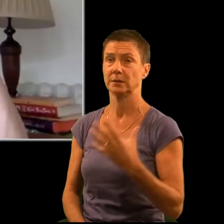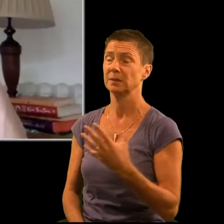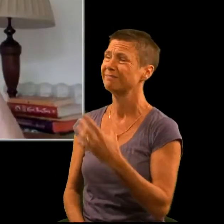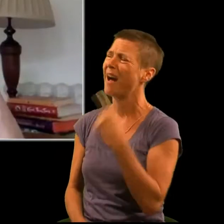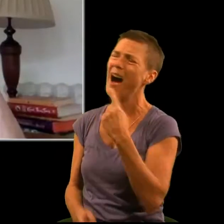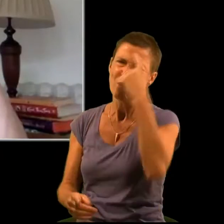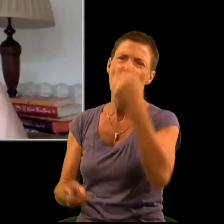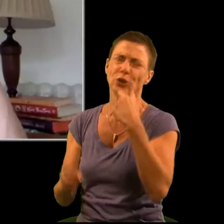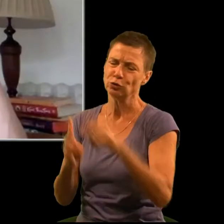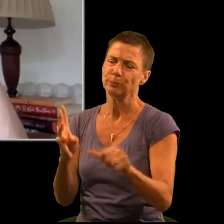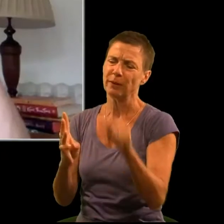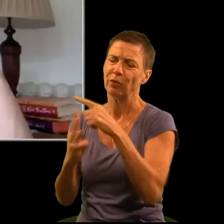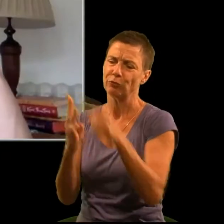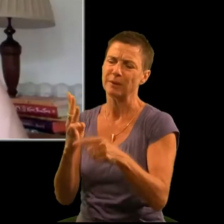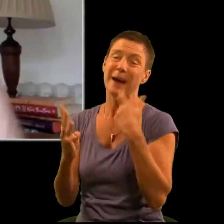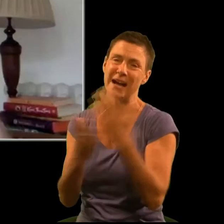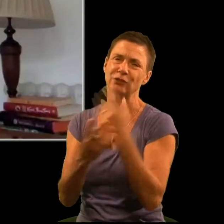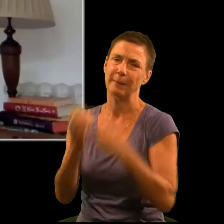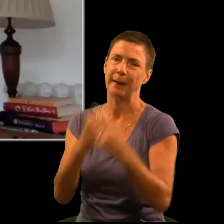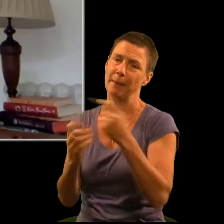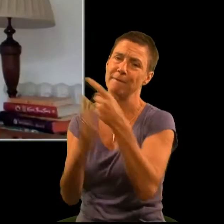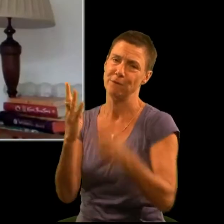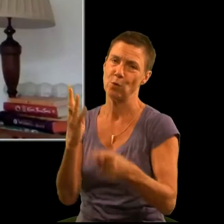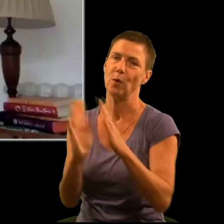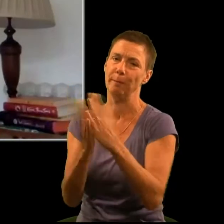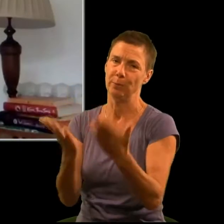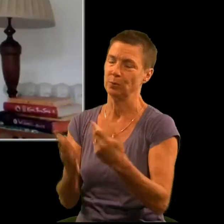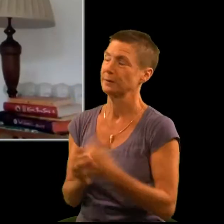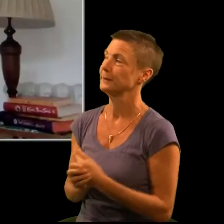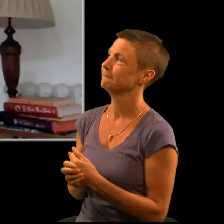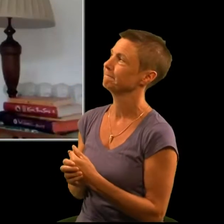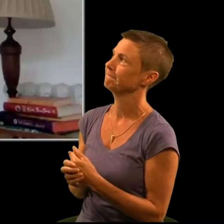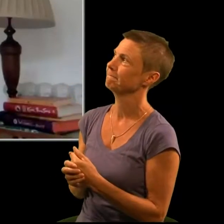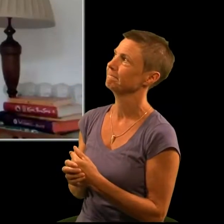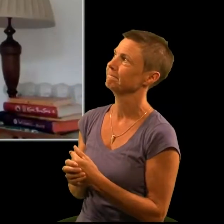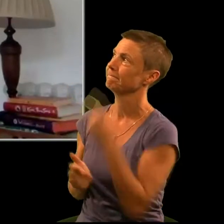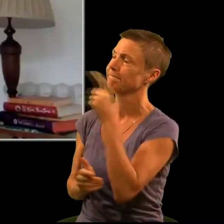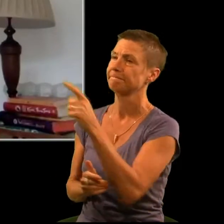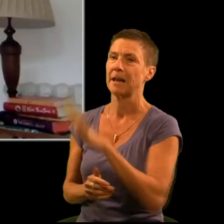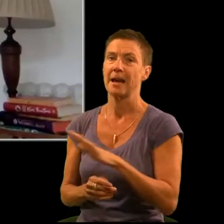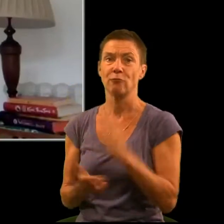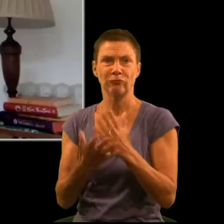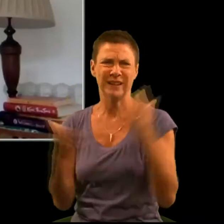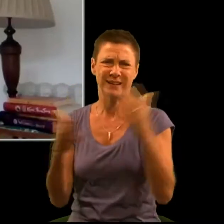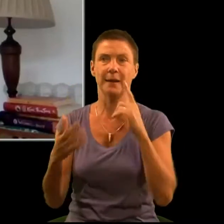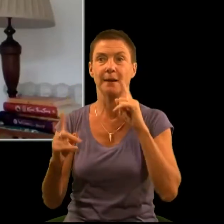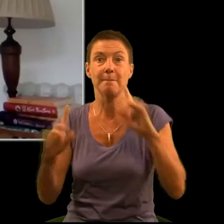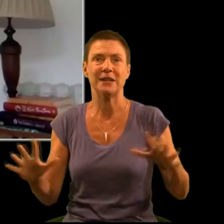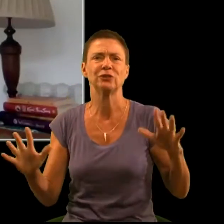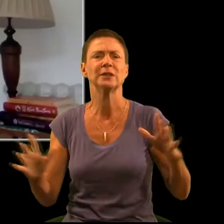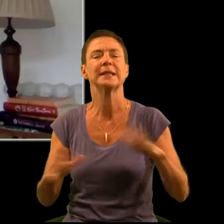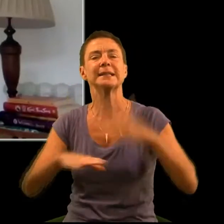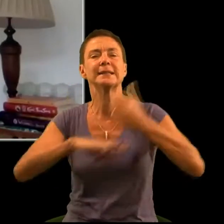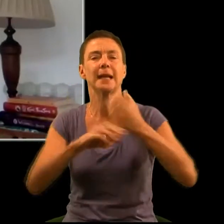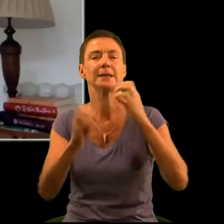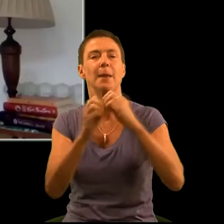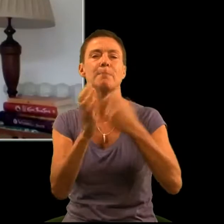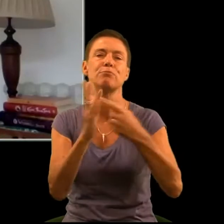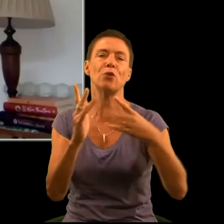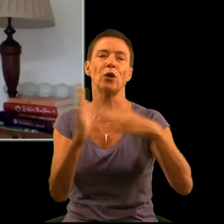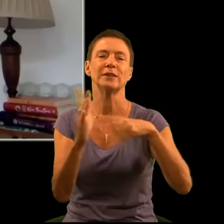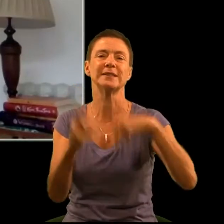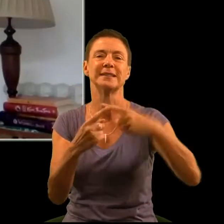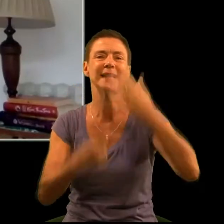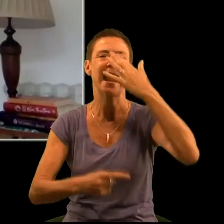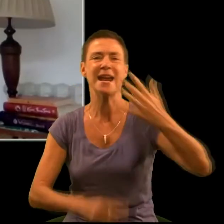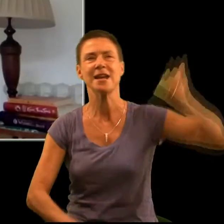a trilogy, but actually ended up being a quartet. And it's about magic. It's set in the Bronze Ages, end of